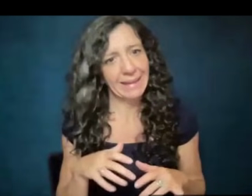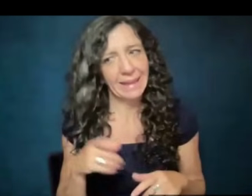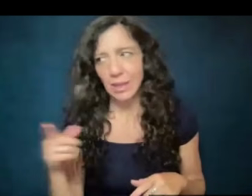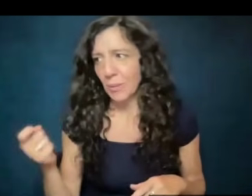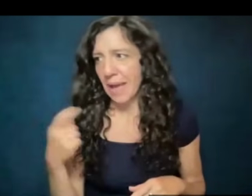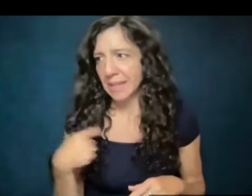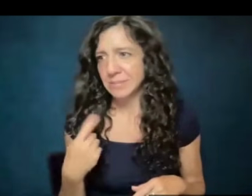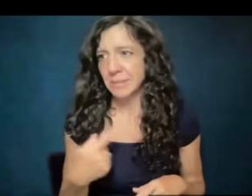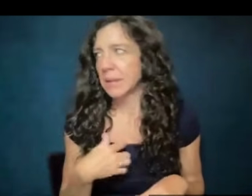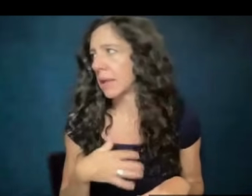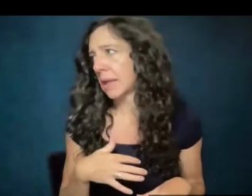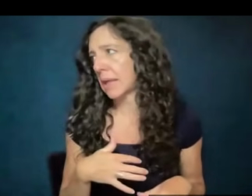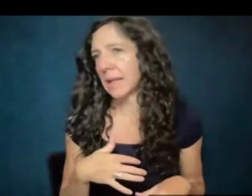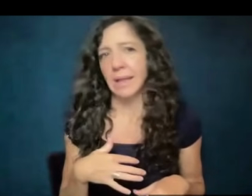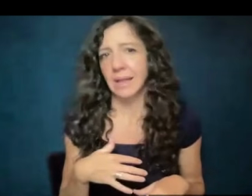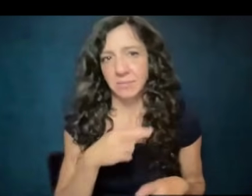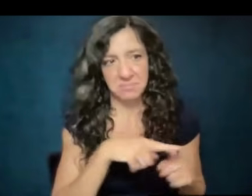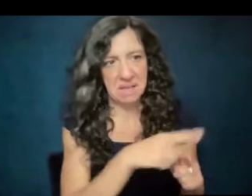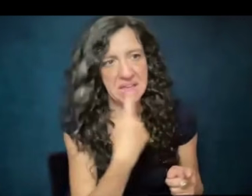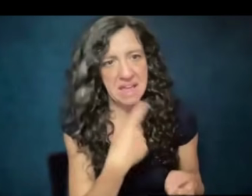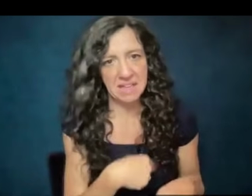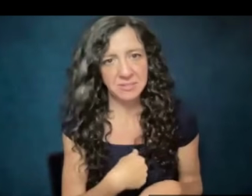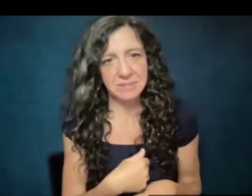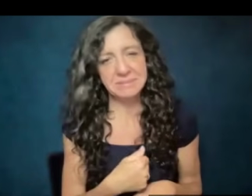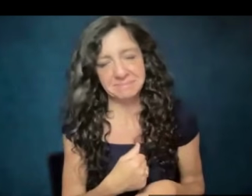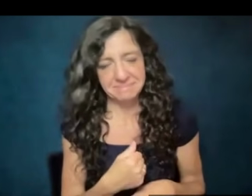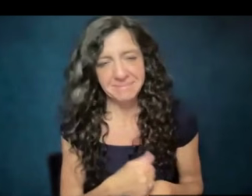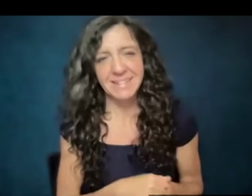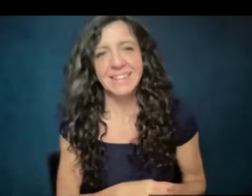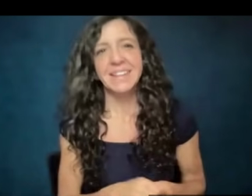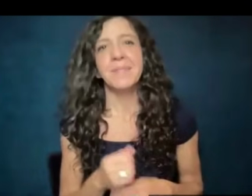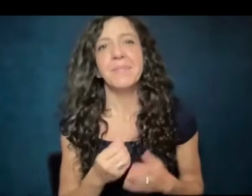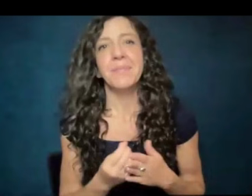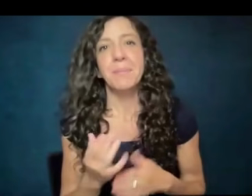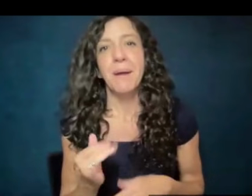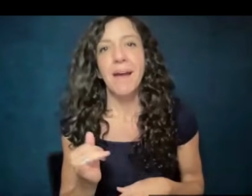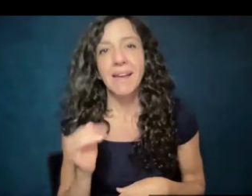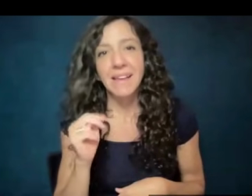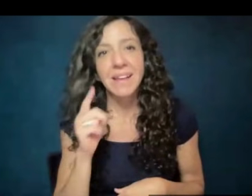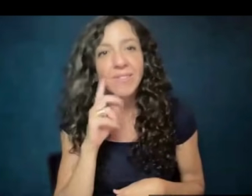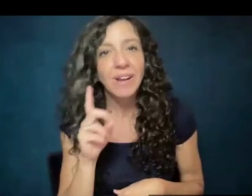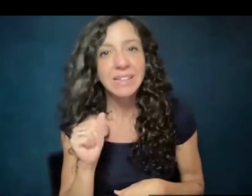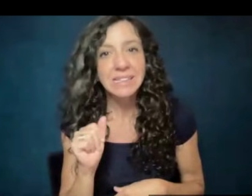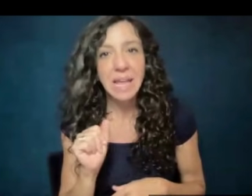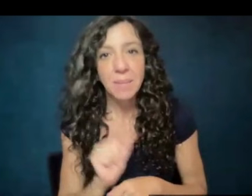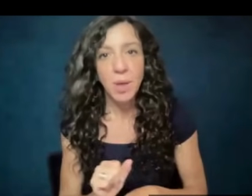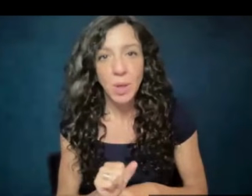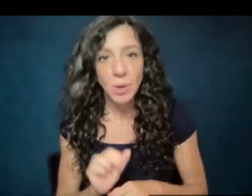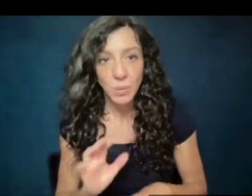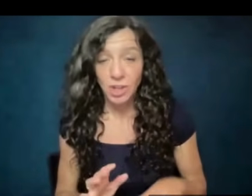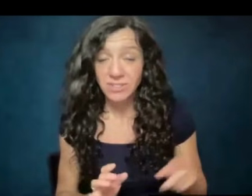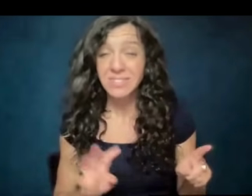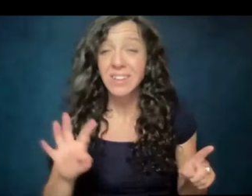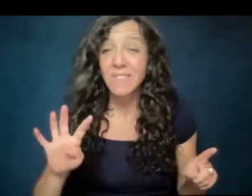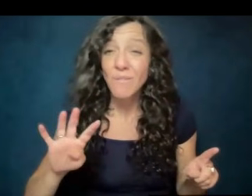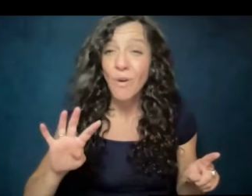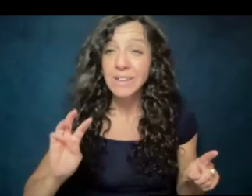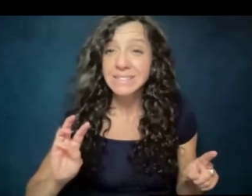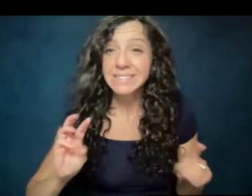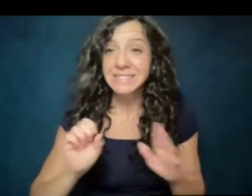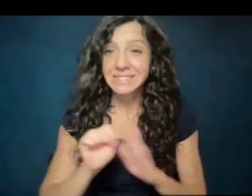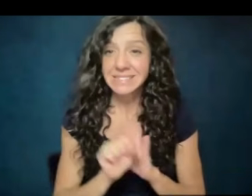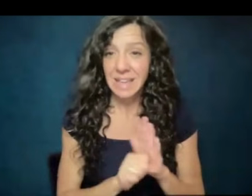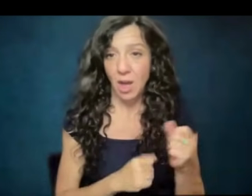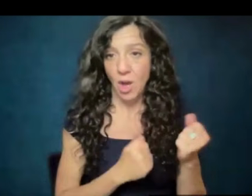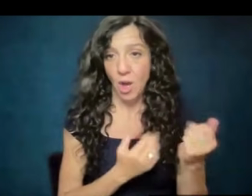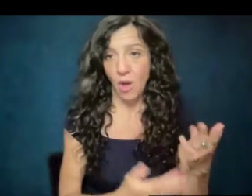right. The buy-in for disabled workers, 46 states offer this.